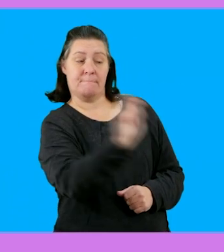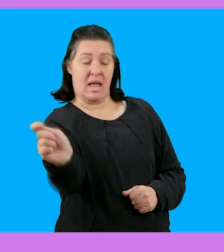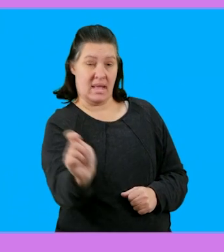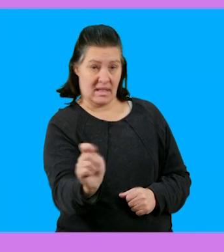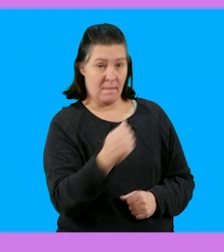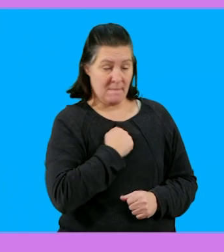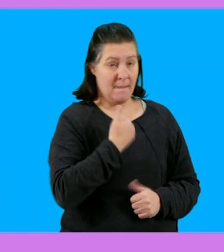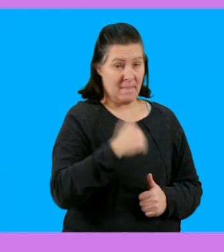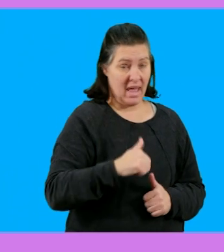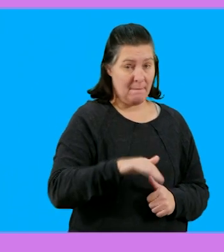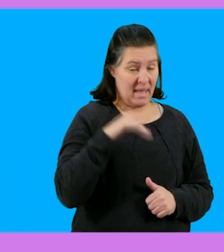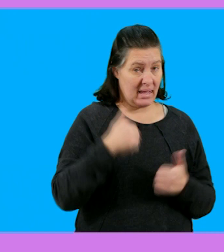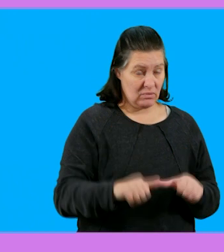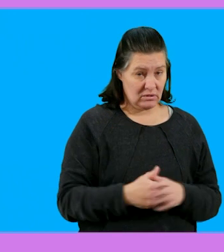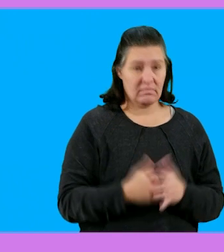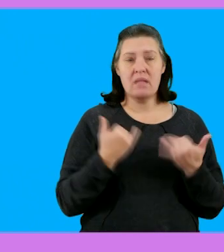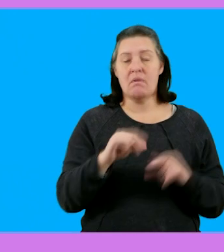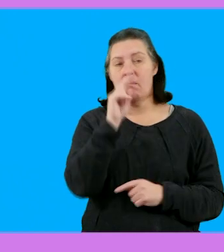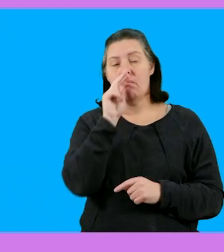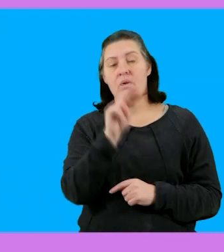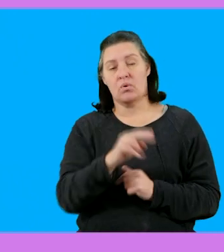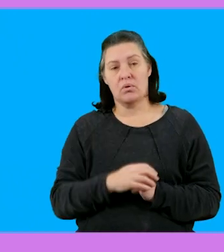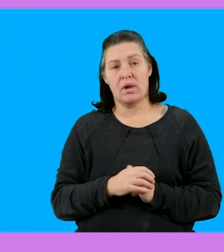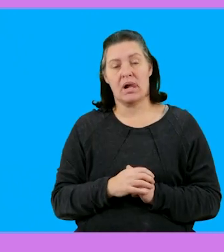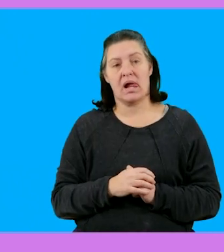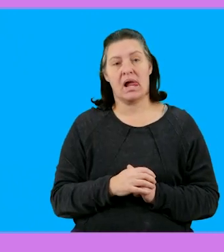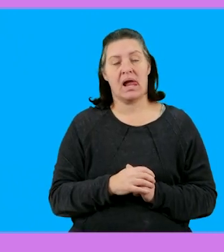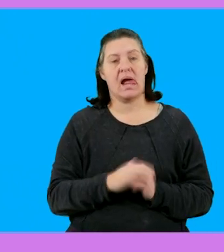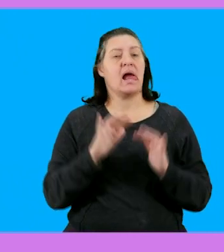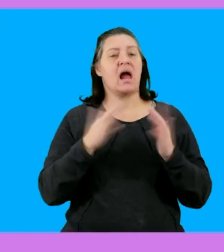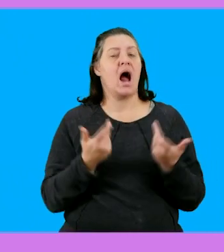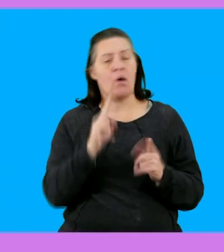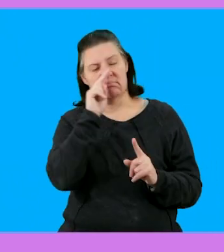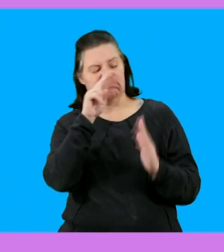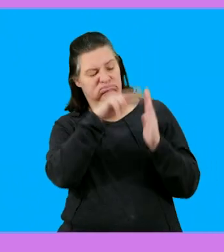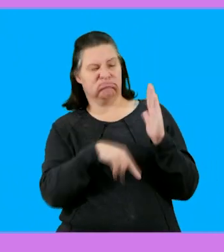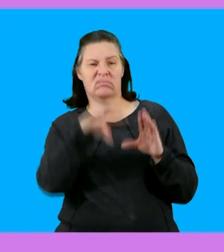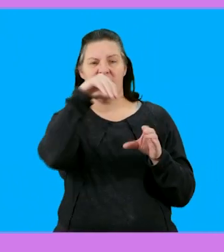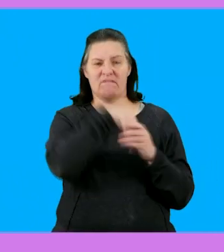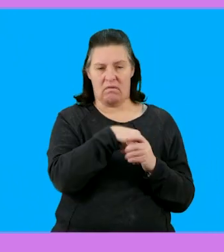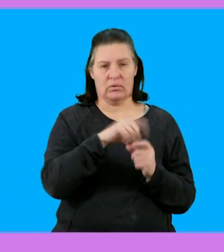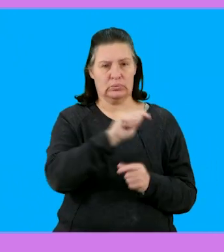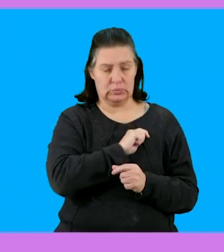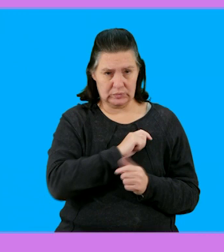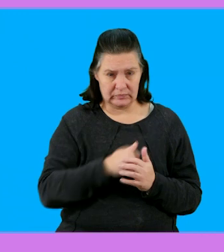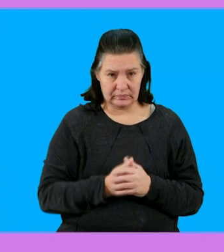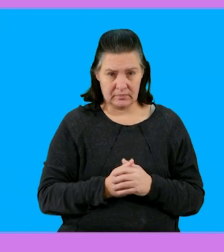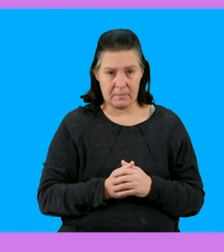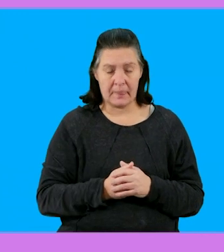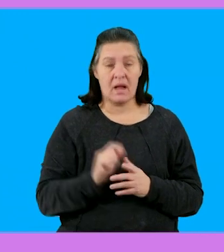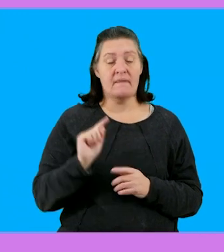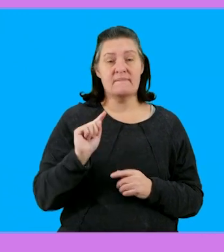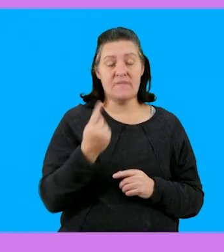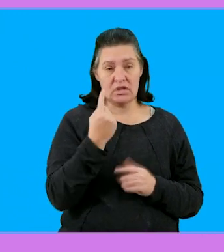we also going to look now at how this all comes into play in reality. Okay?